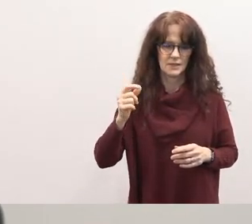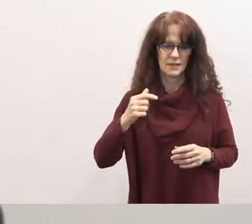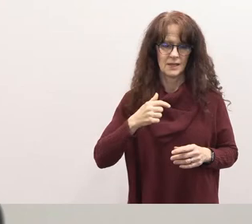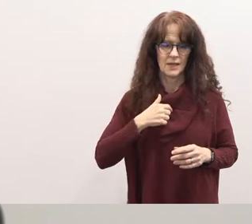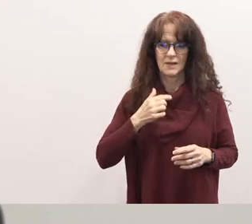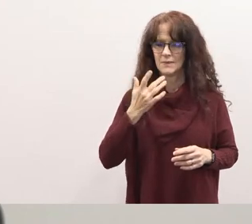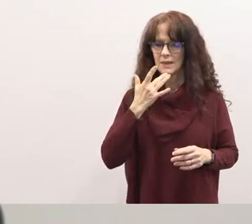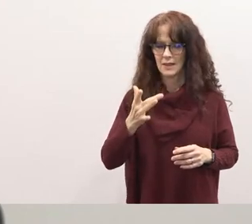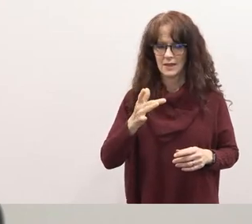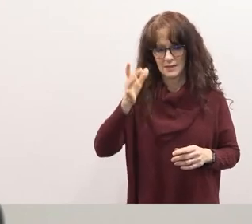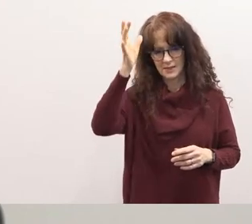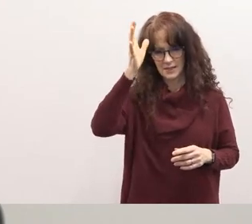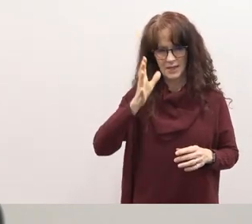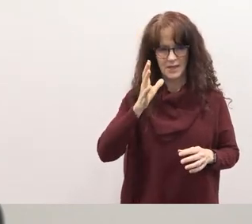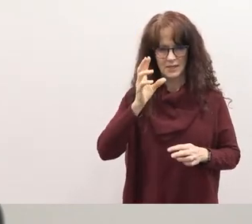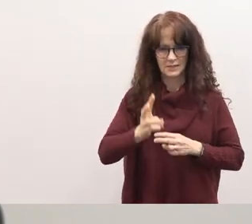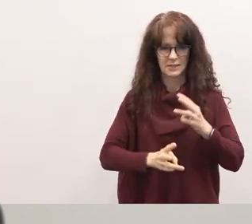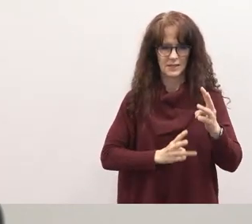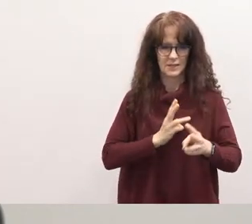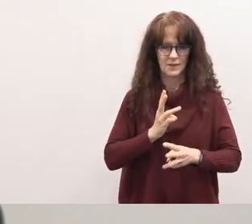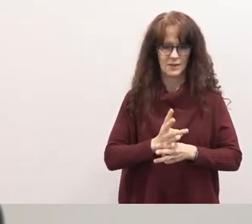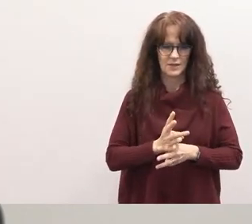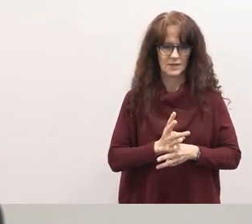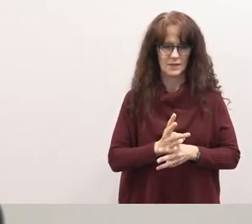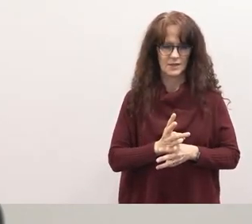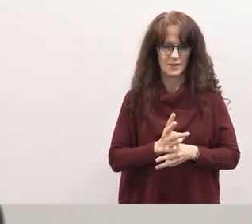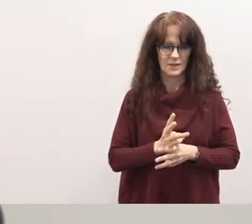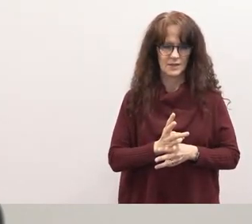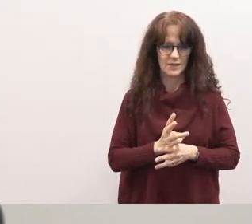most luckiest guys in the world.